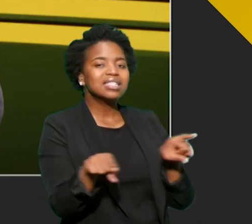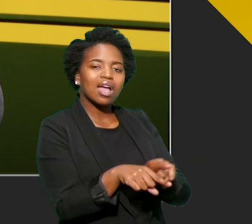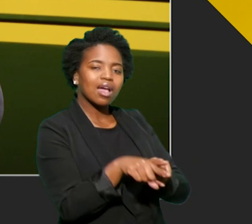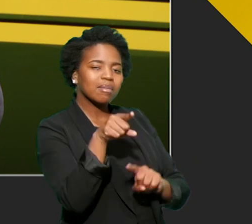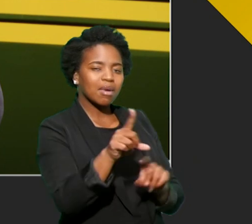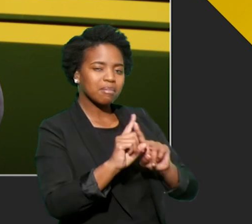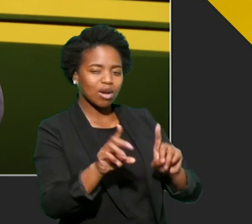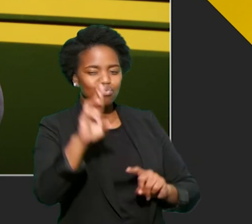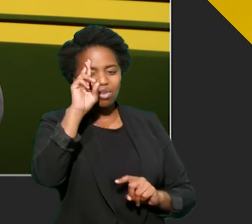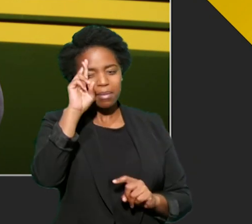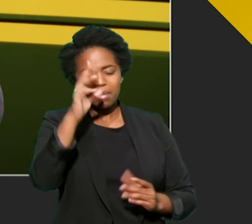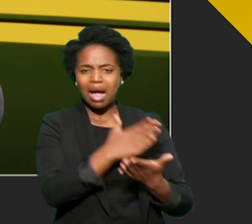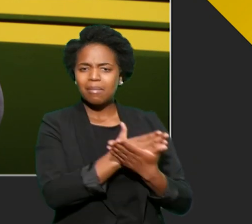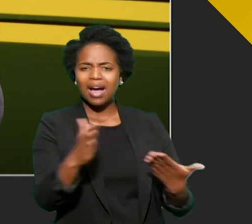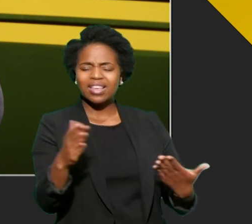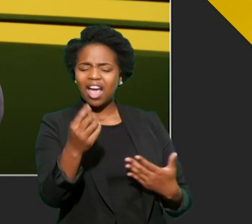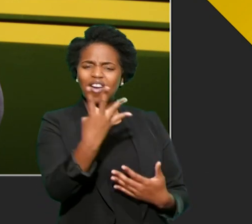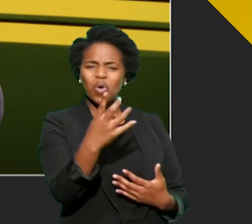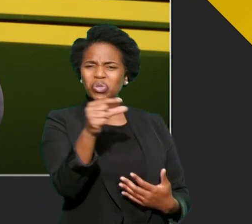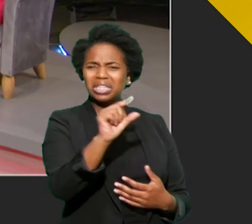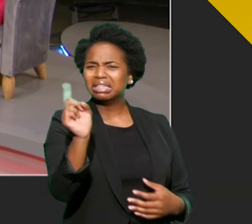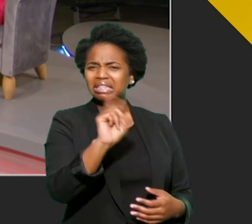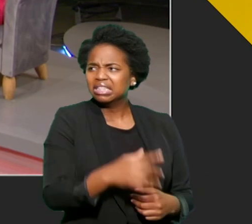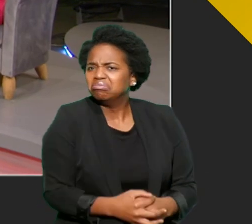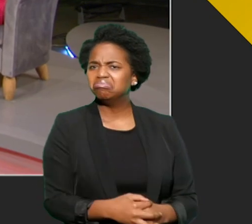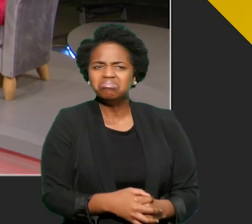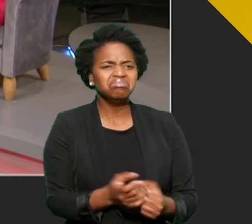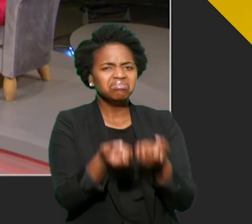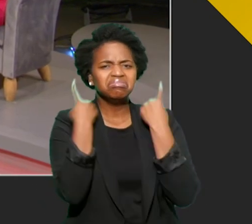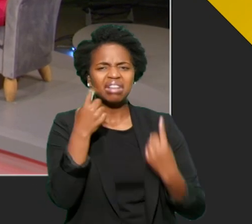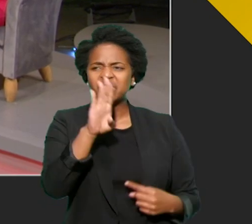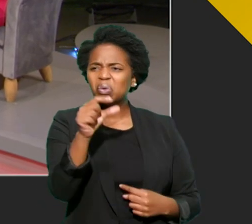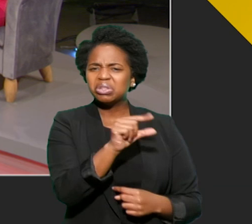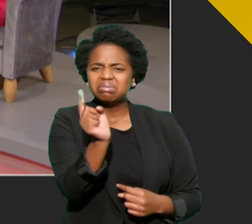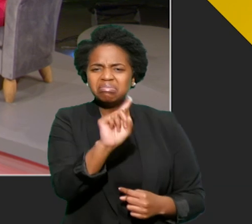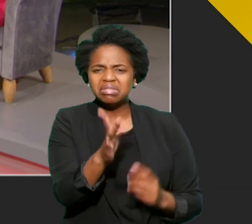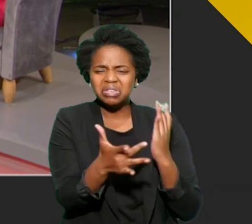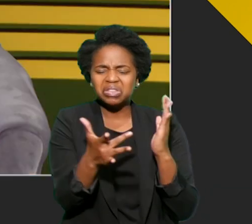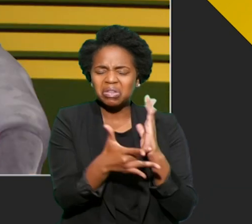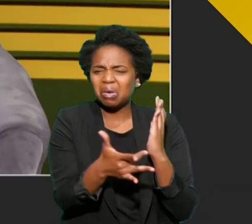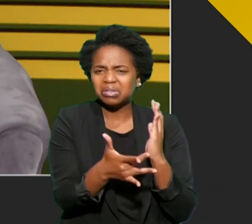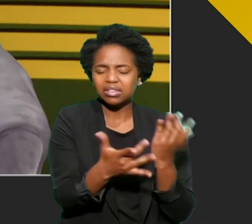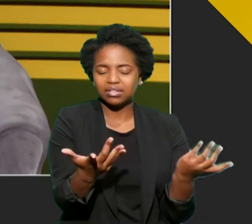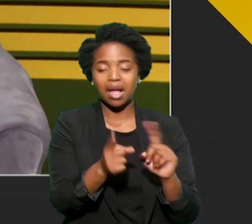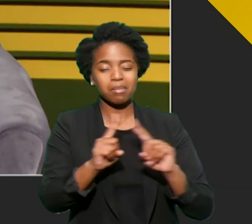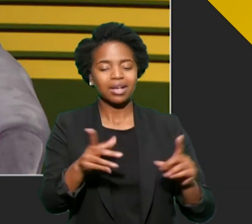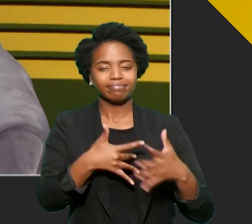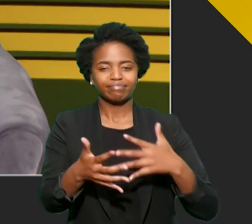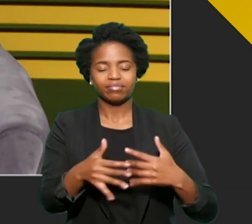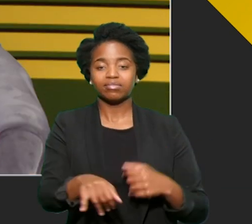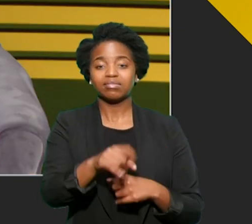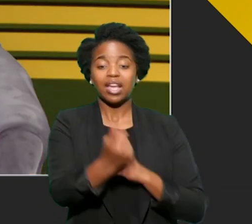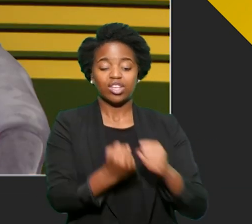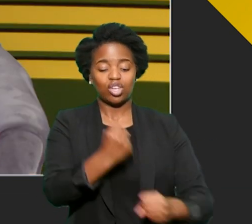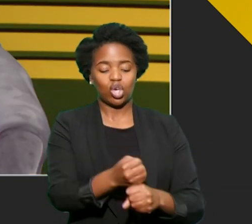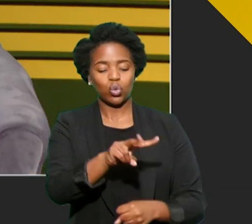in mind also, some people don't even know what's 4G. And that's what we get to understand today. Yeah. But let's go and see a story that was done in 2019